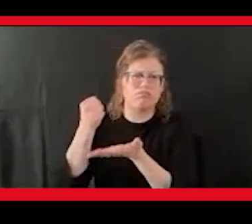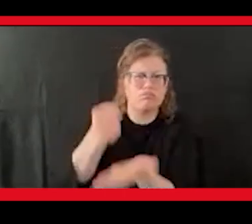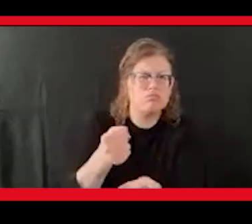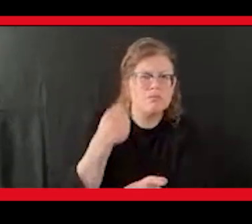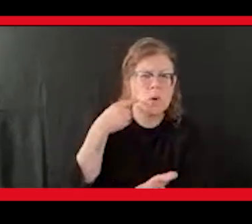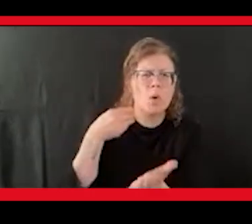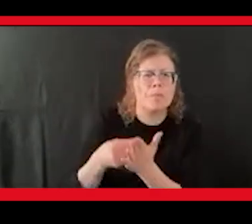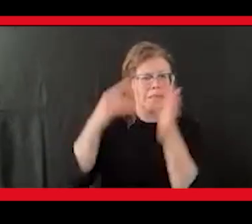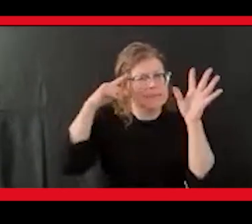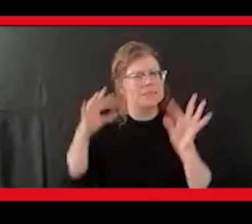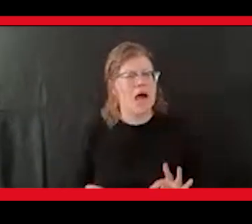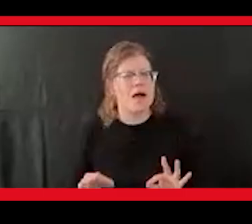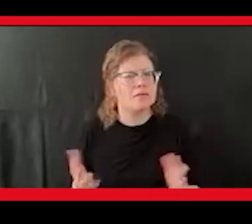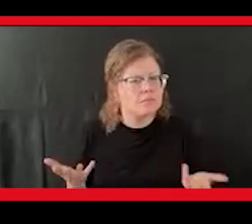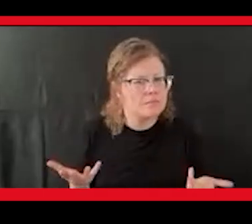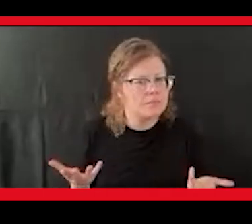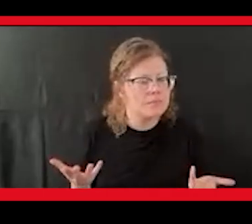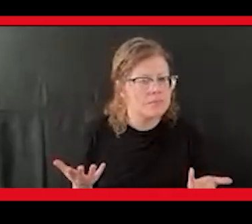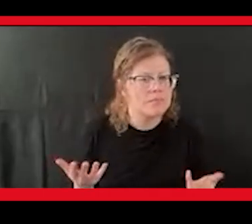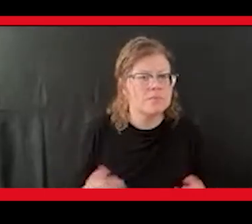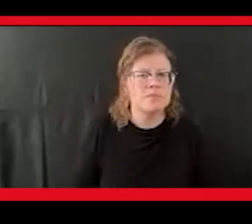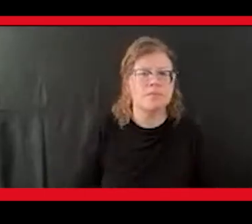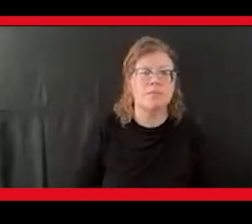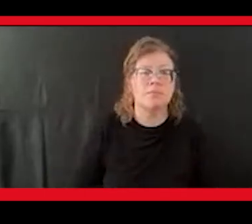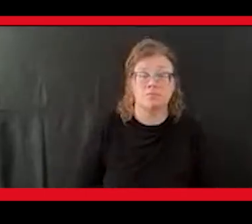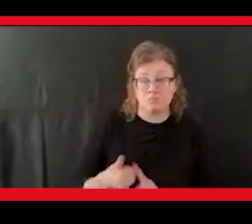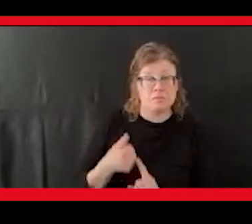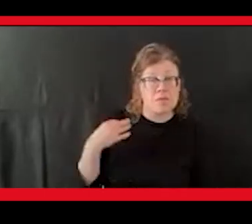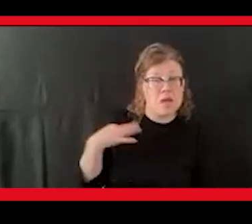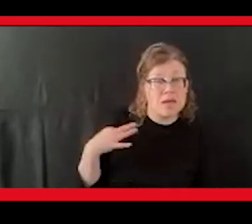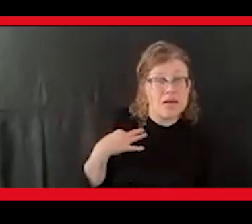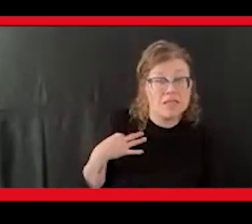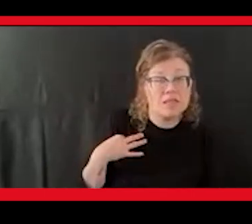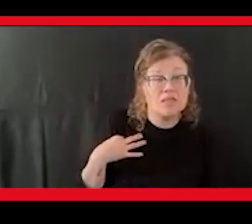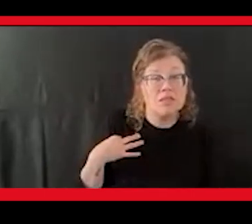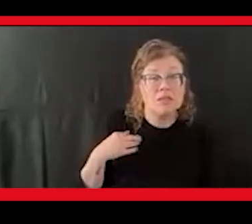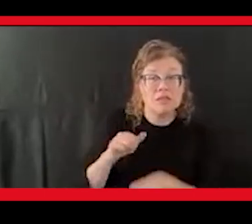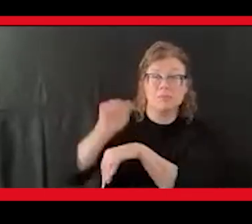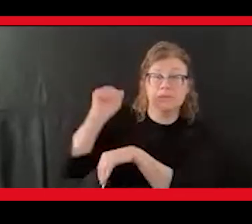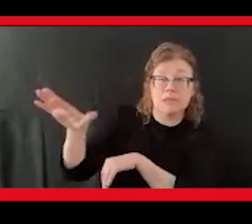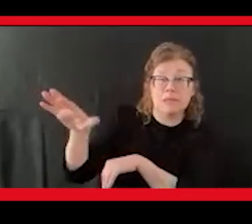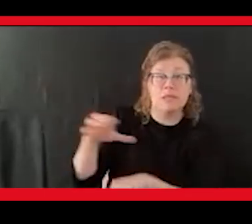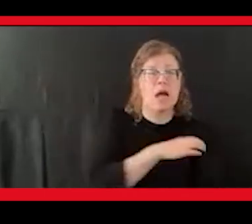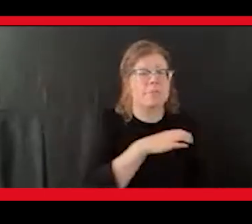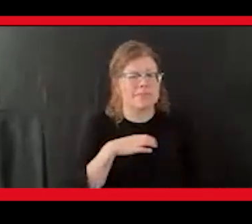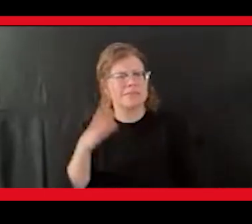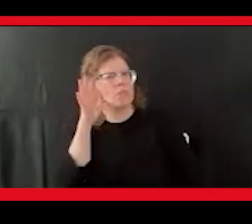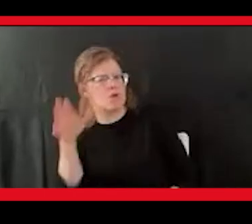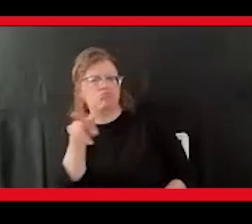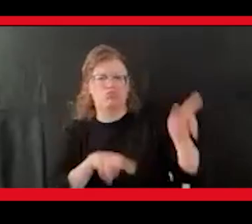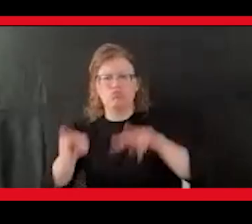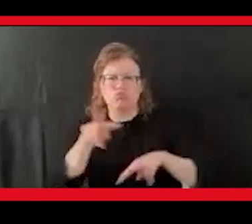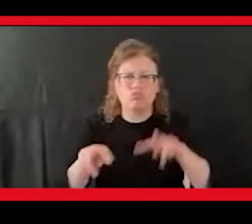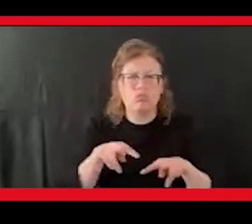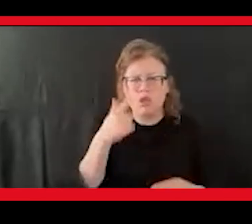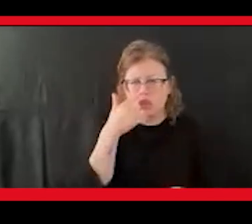Applications to this program will be reviewed by committees made up of artistic peers. This can include artists